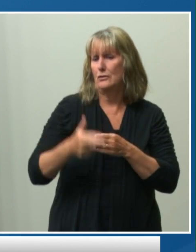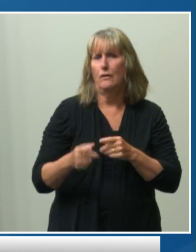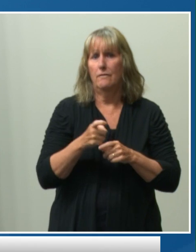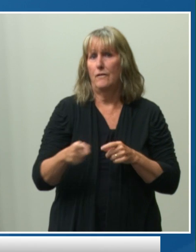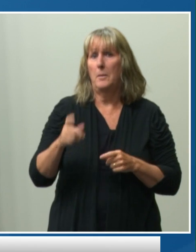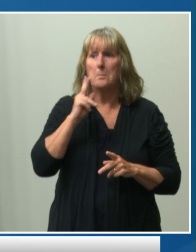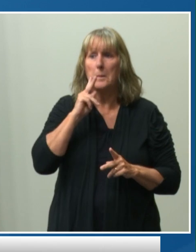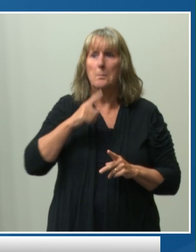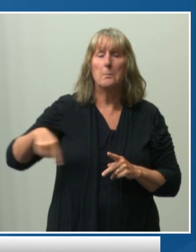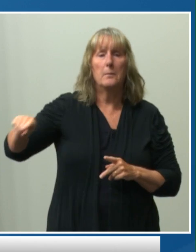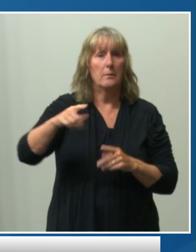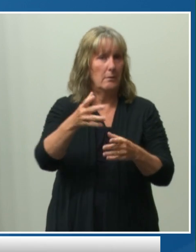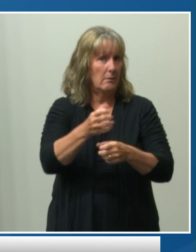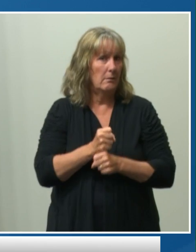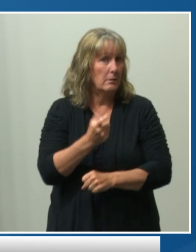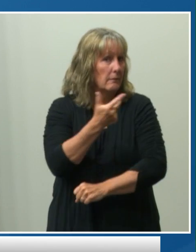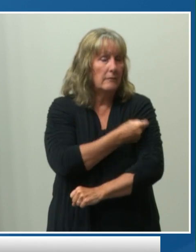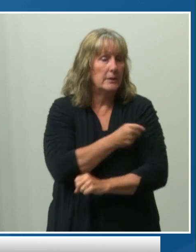vaccines.